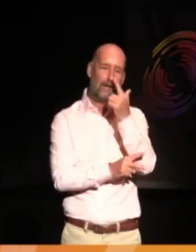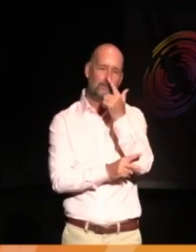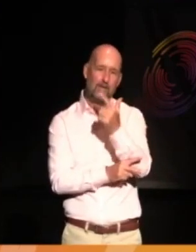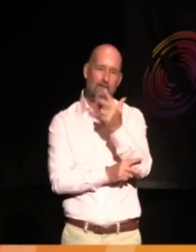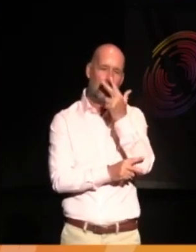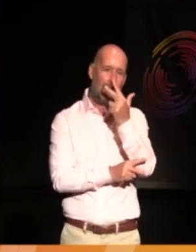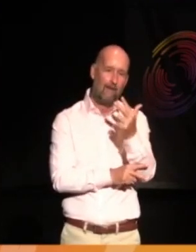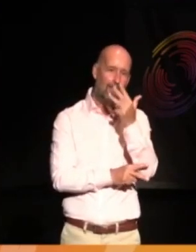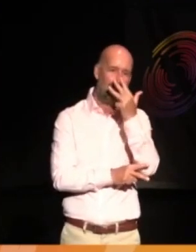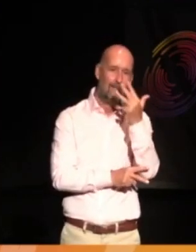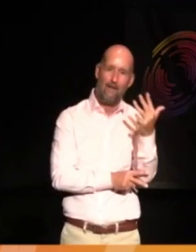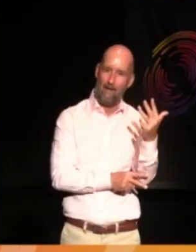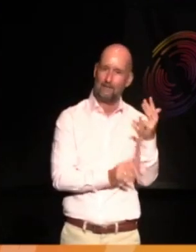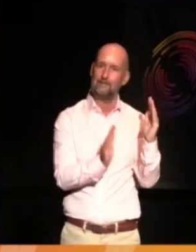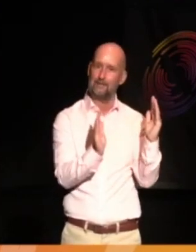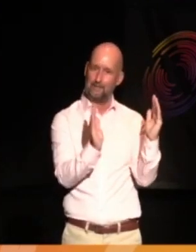9,